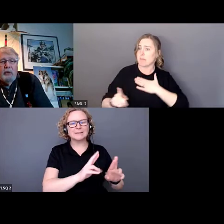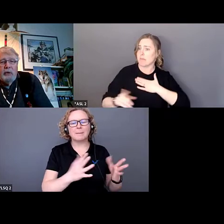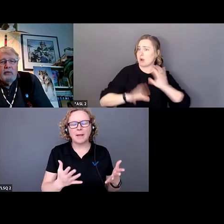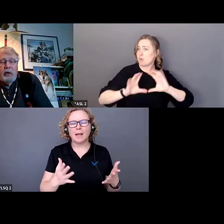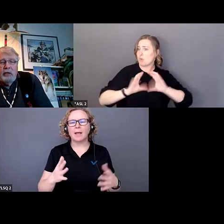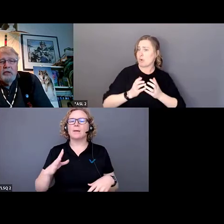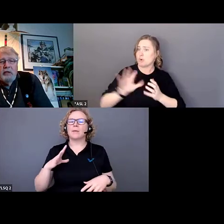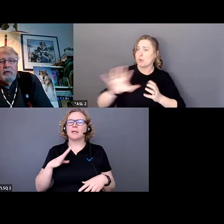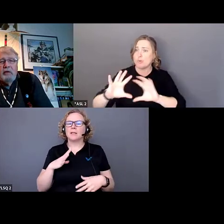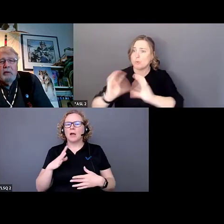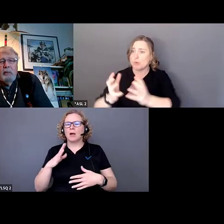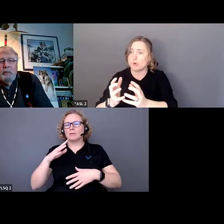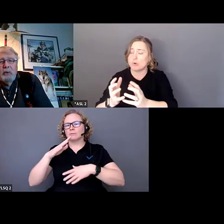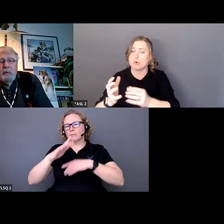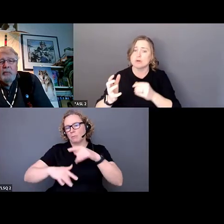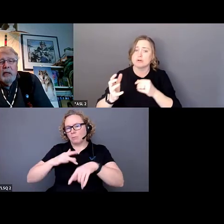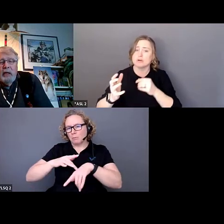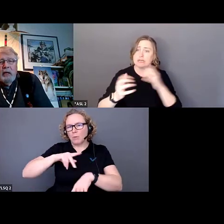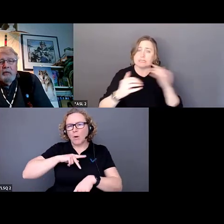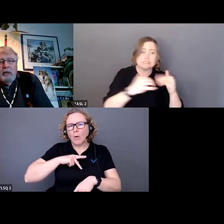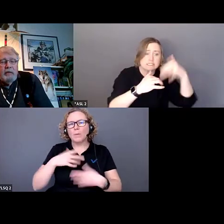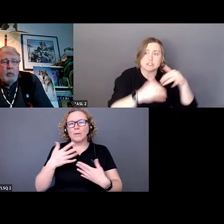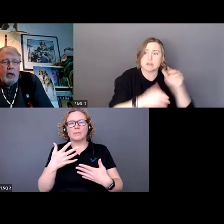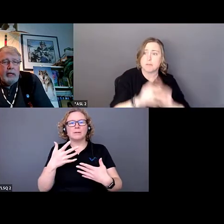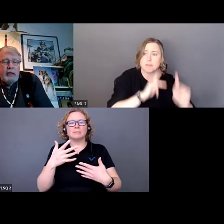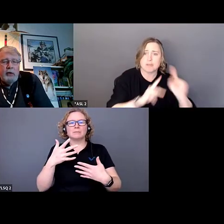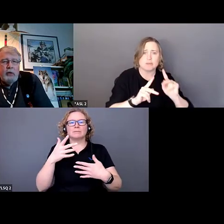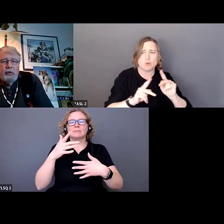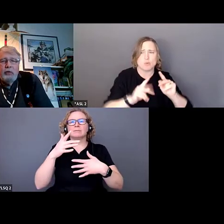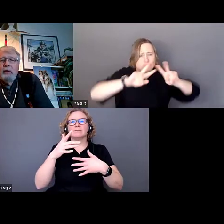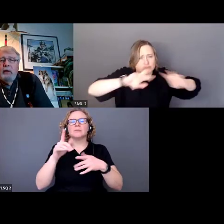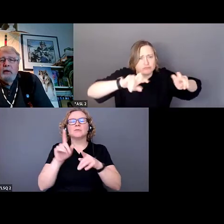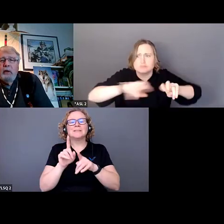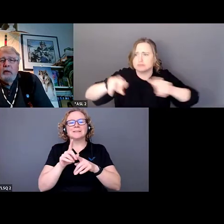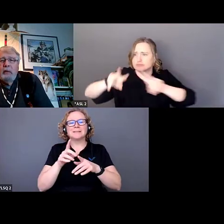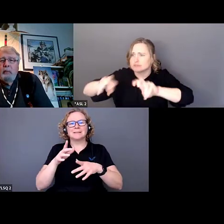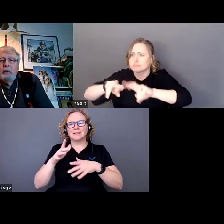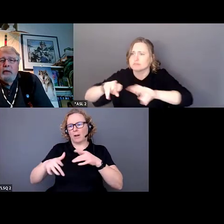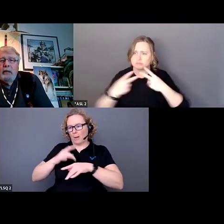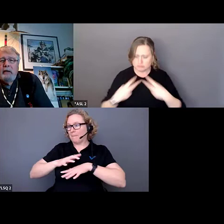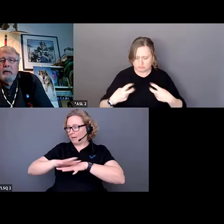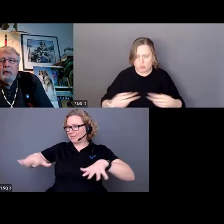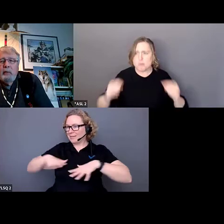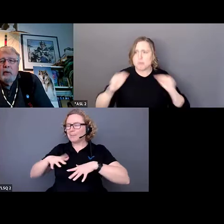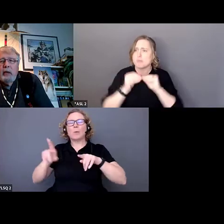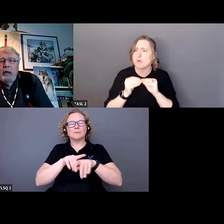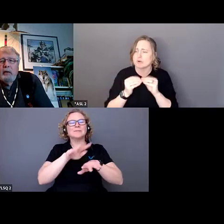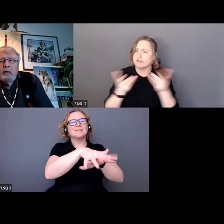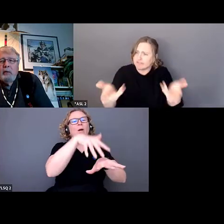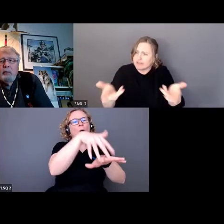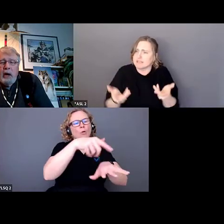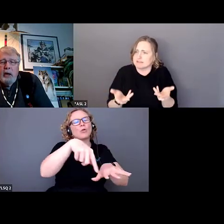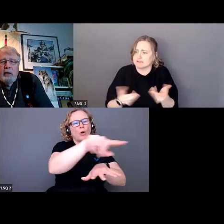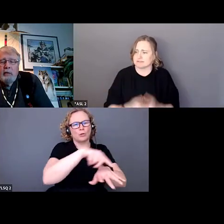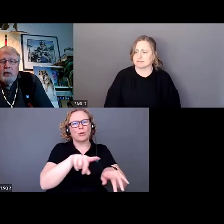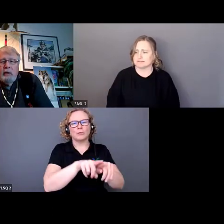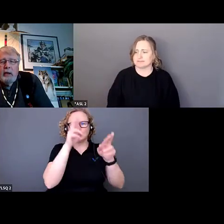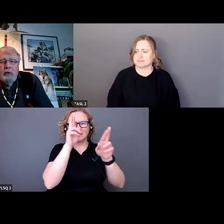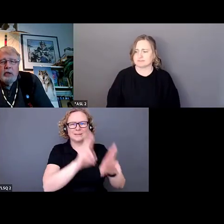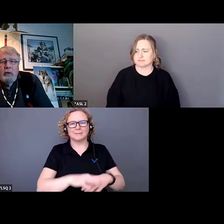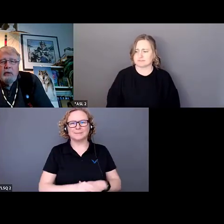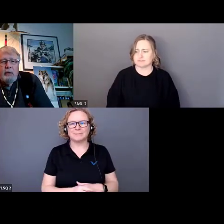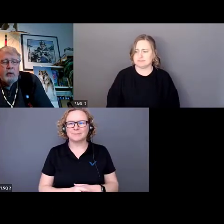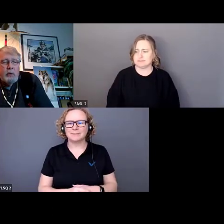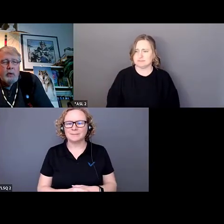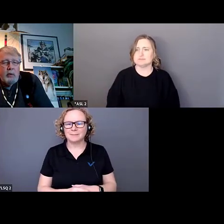and the world of our Indigenous people. So that's why I introduce in the prayer that I'm going to